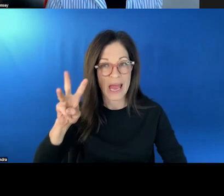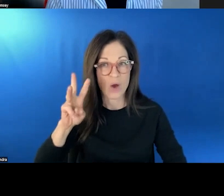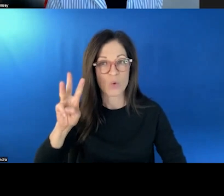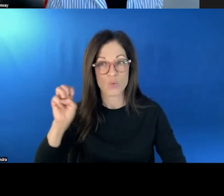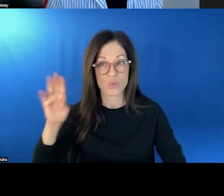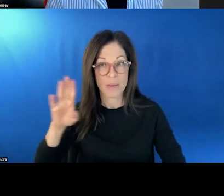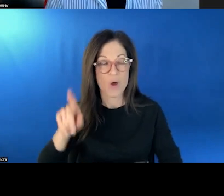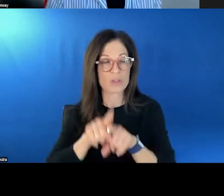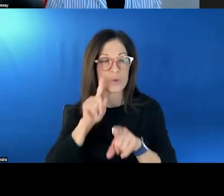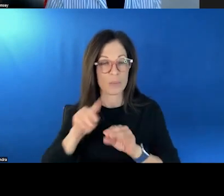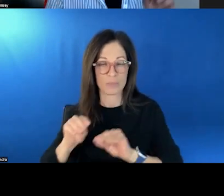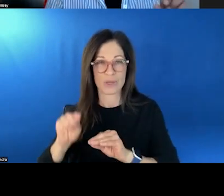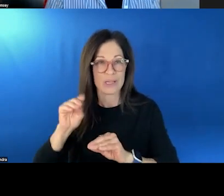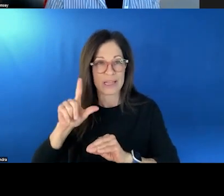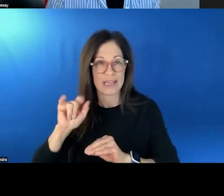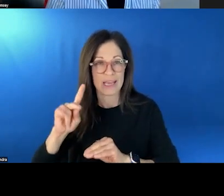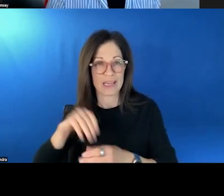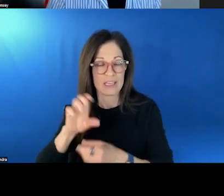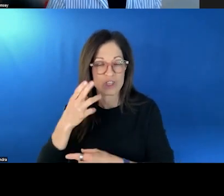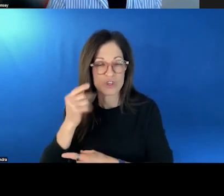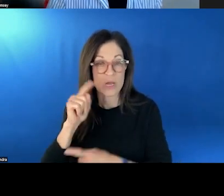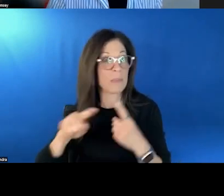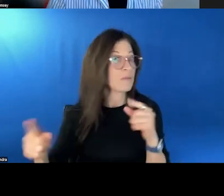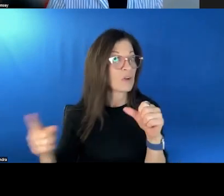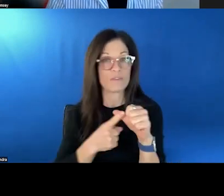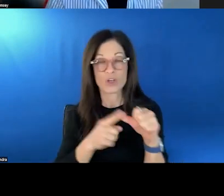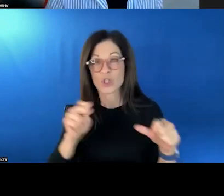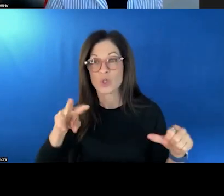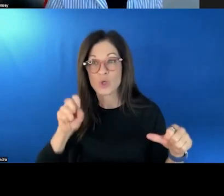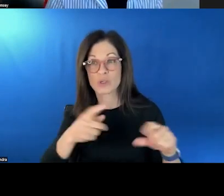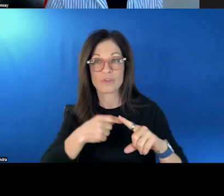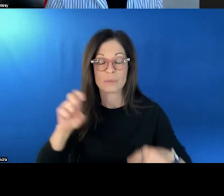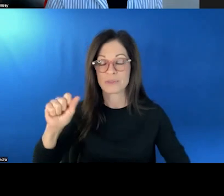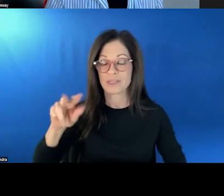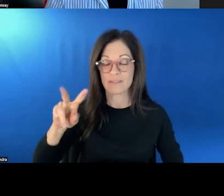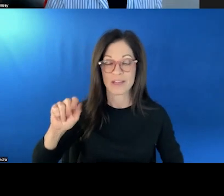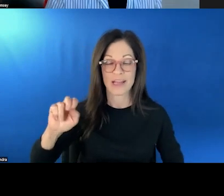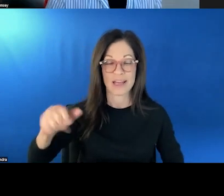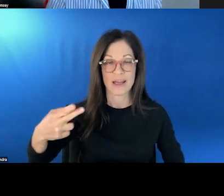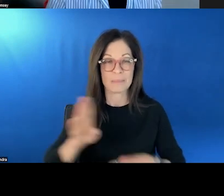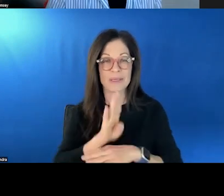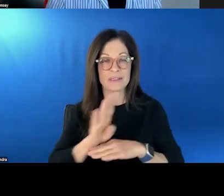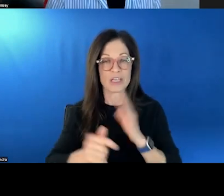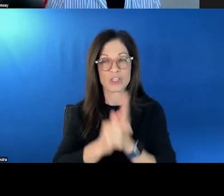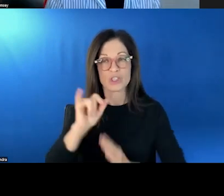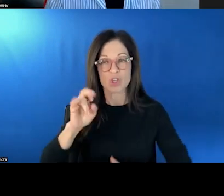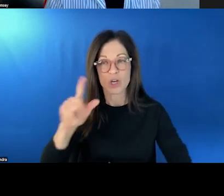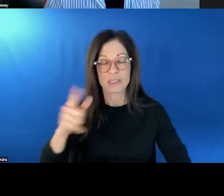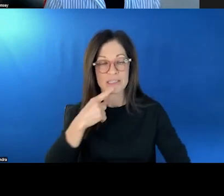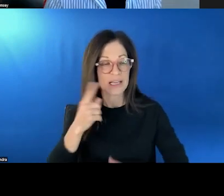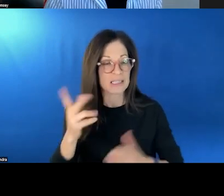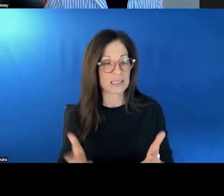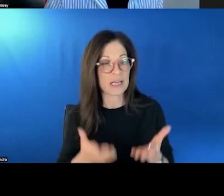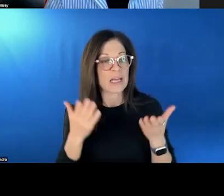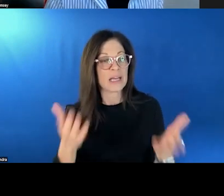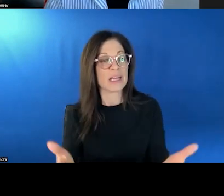the chat. But the very first piece of news is from the Savannah Business Journal, saying here, Giving Kitchen, Georgia